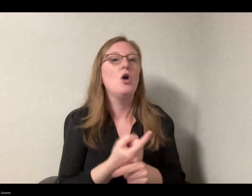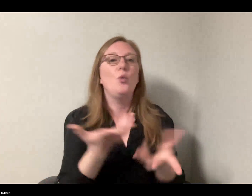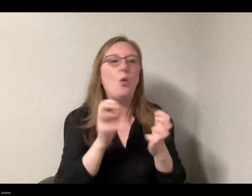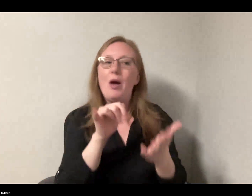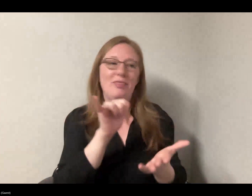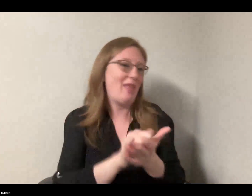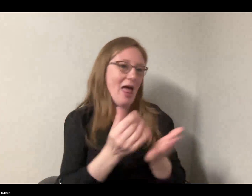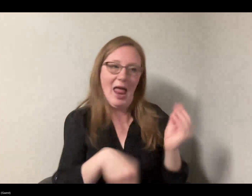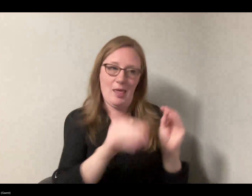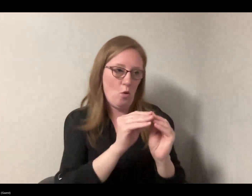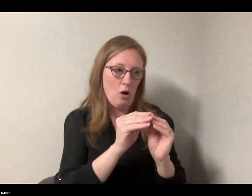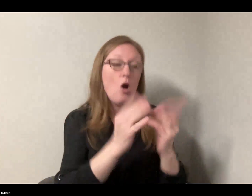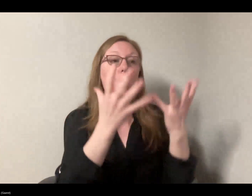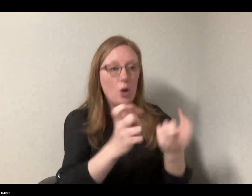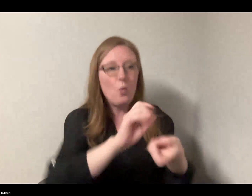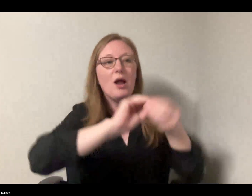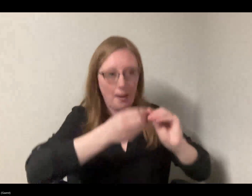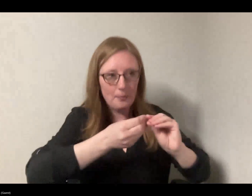mode, but